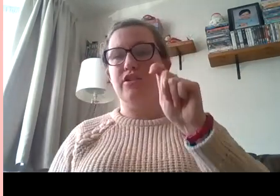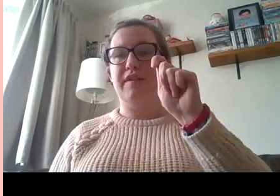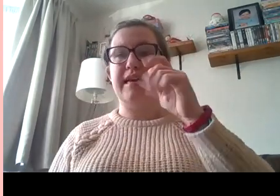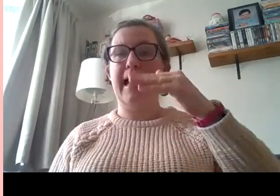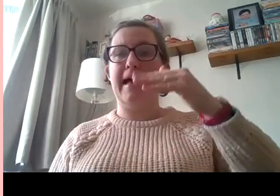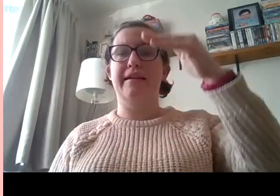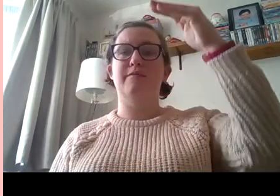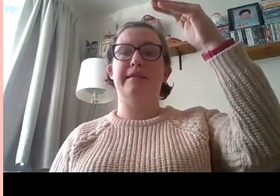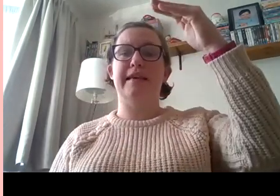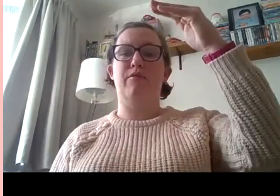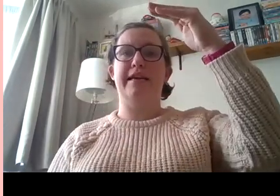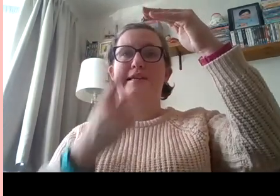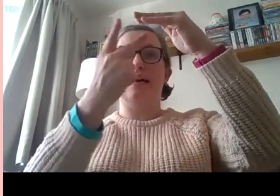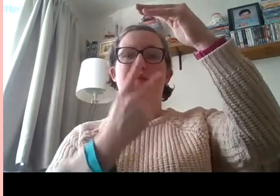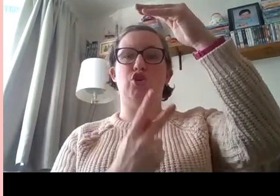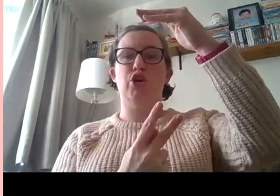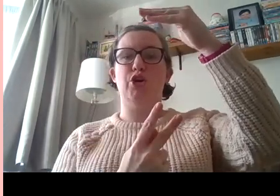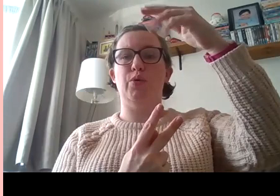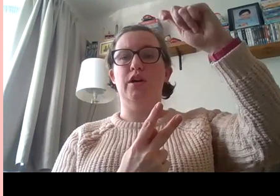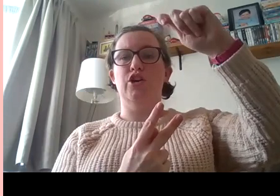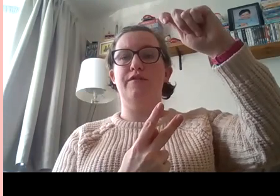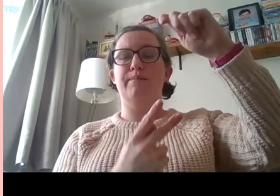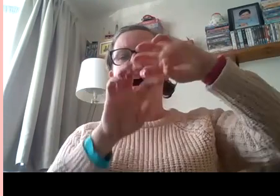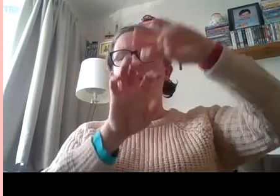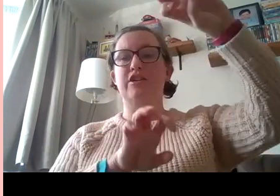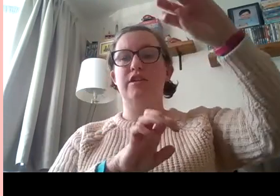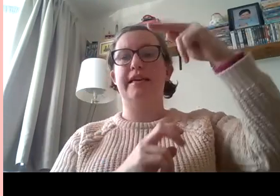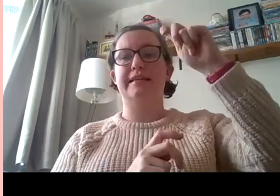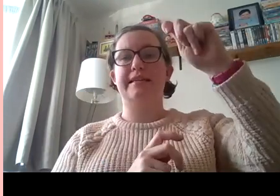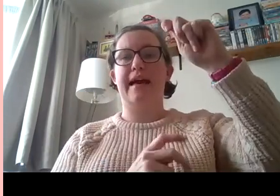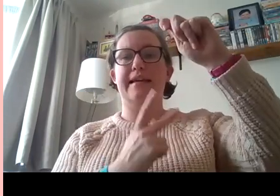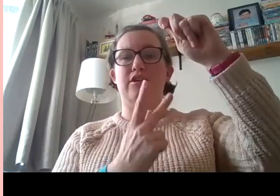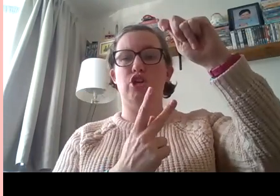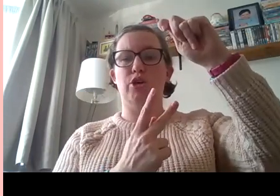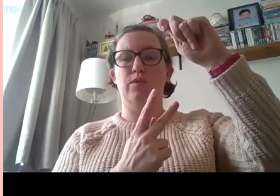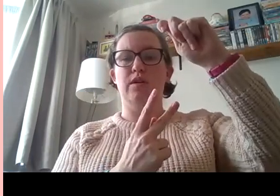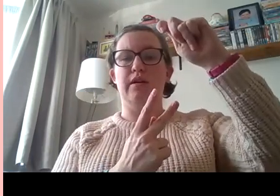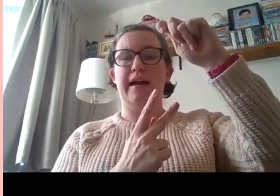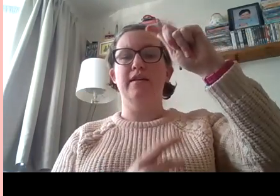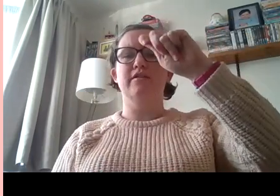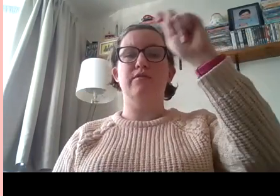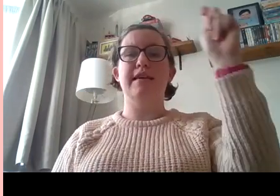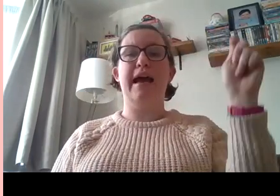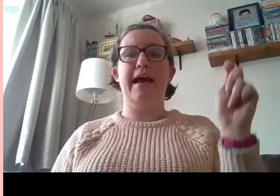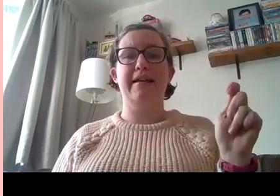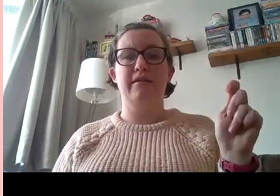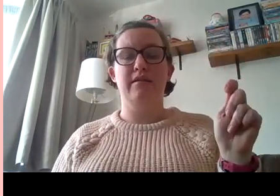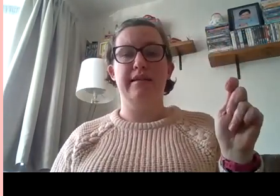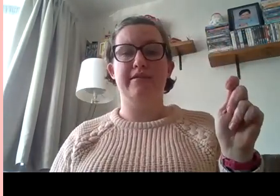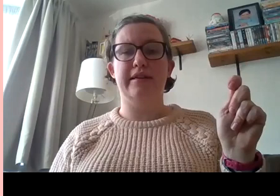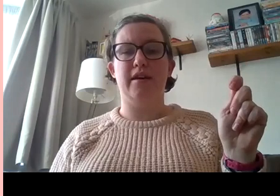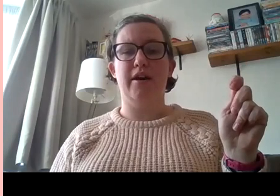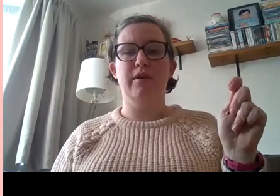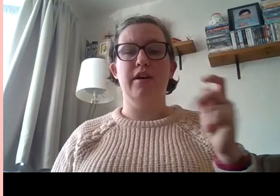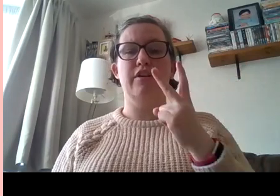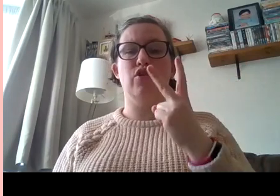okay? So the 10 has been separated and the 2, you've partitioned it into 10 and 2, okay? So 10